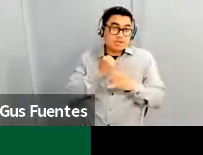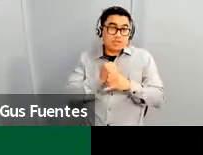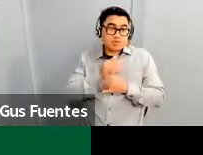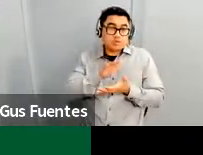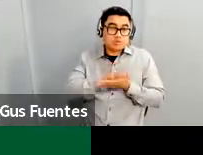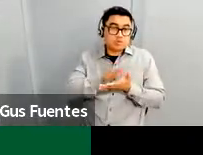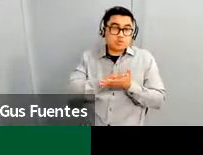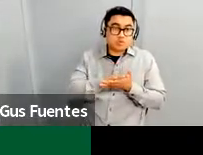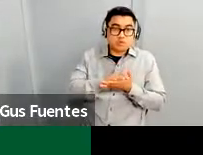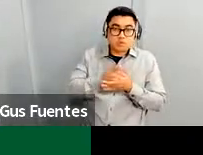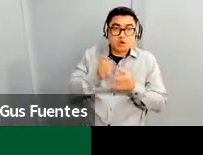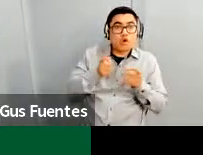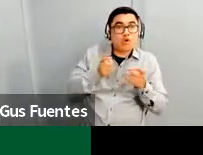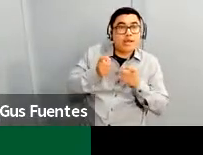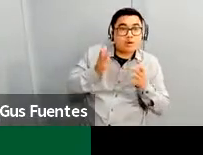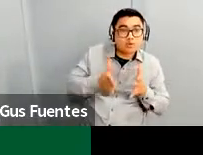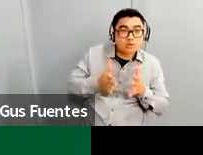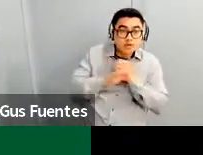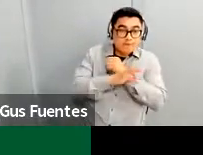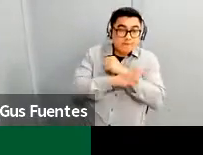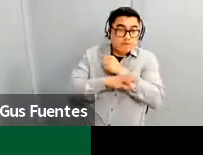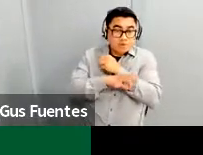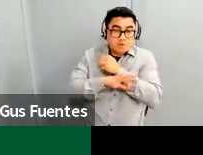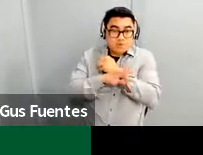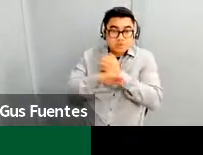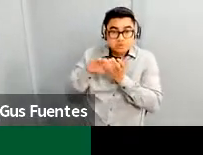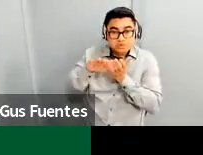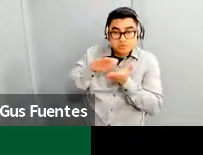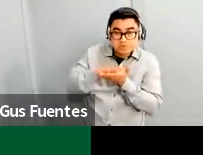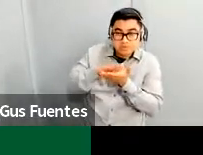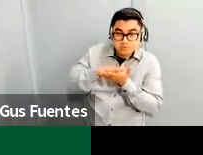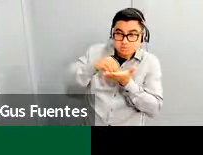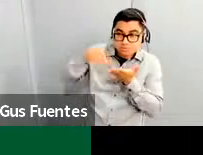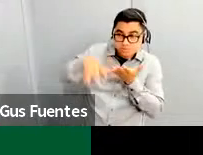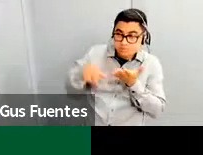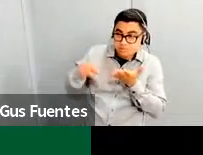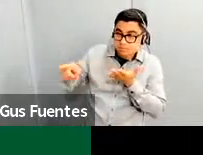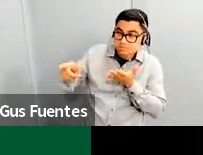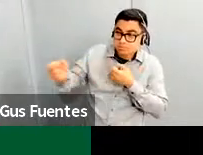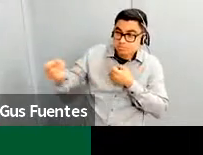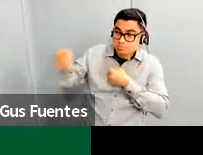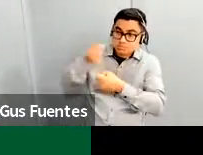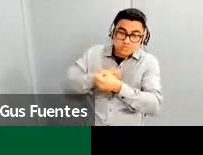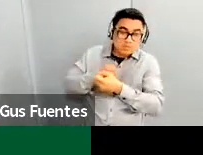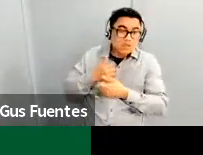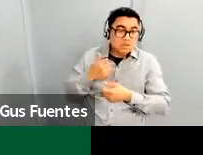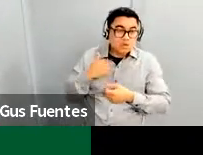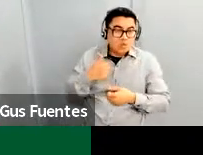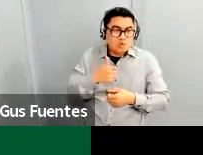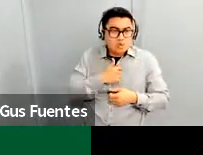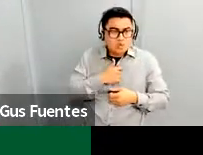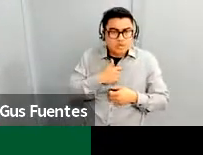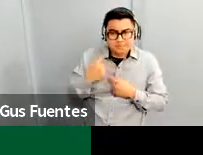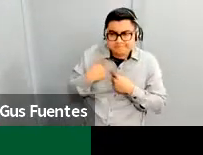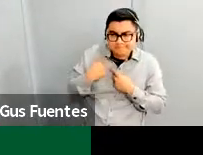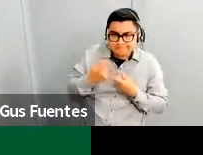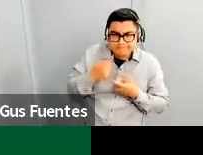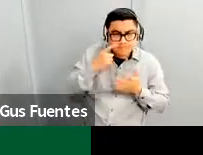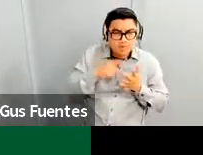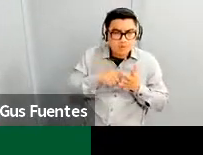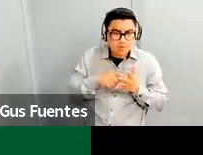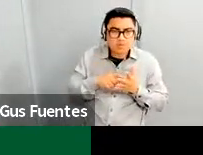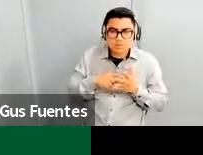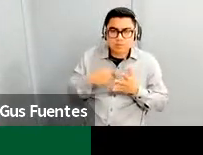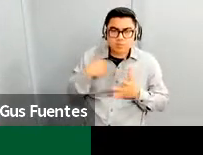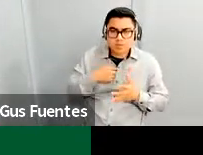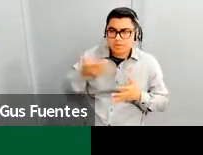foreign exchange students. Through the Exchange First program, Ukiah High School has had a vast history of hosting